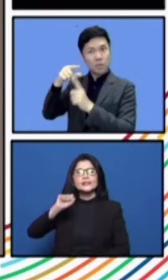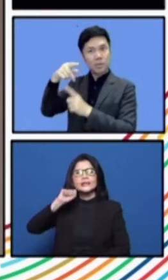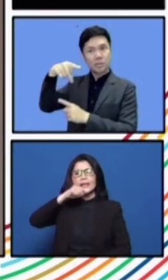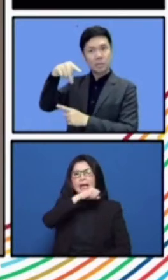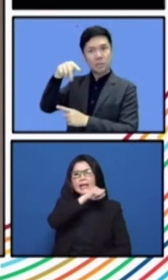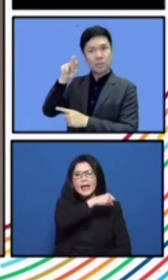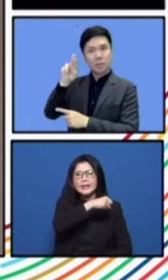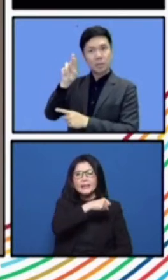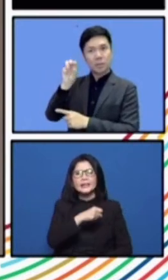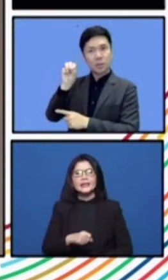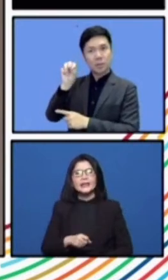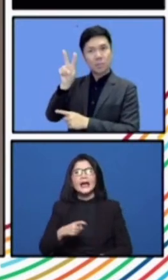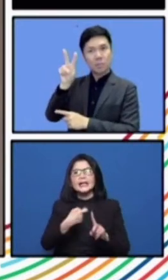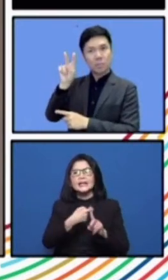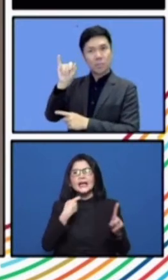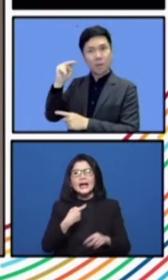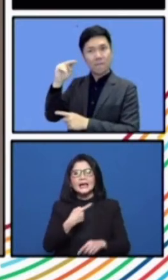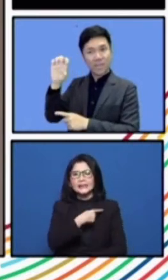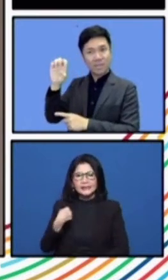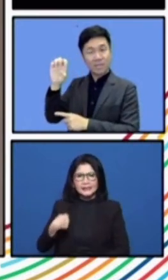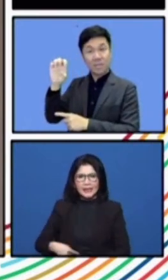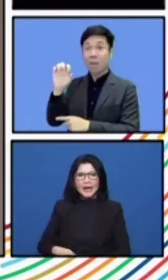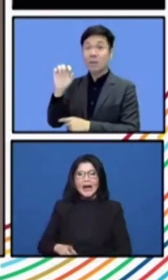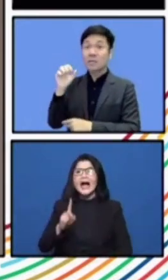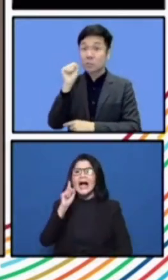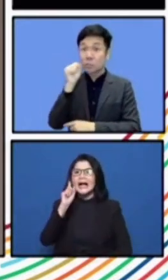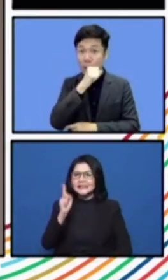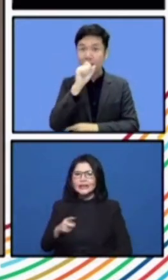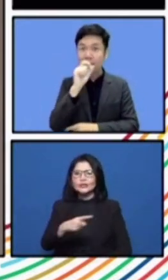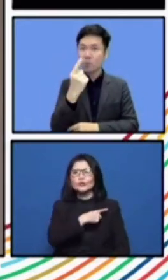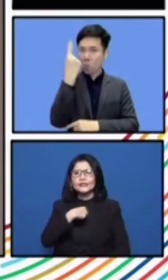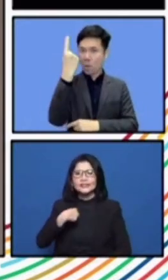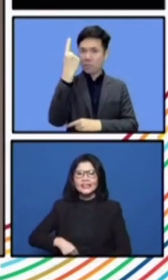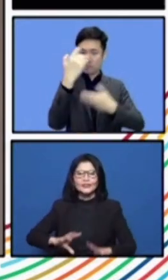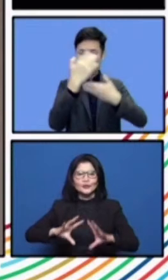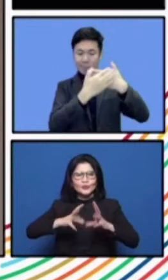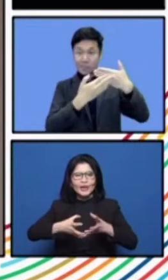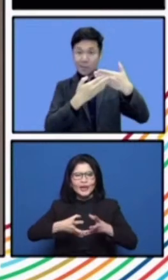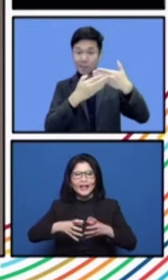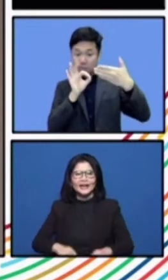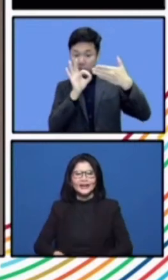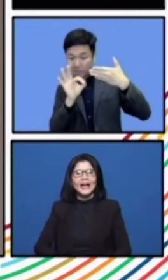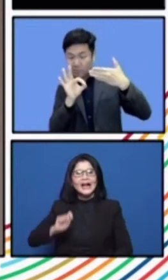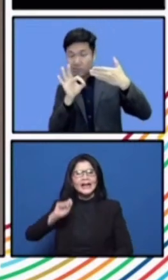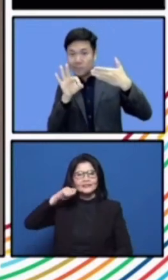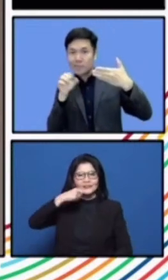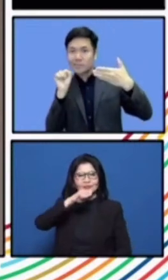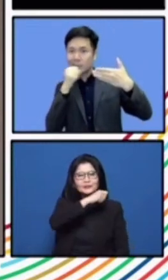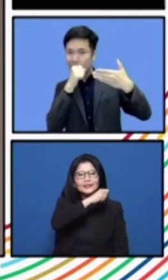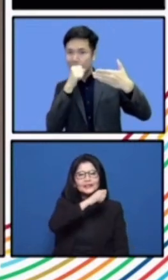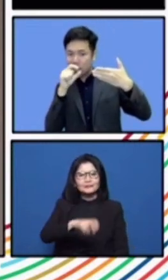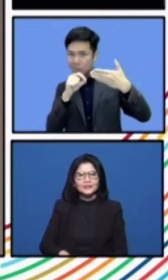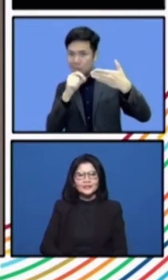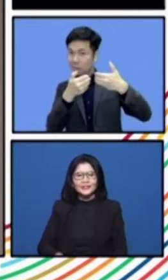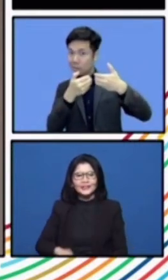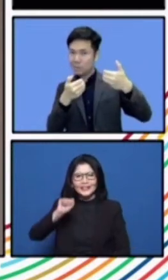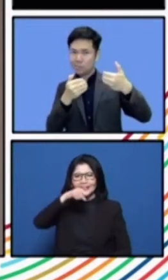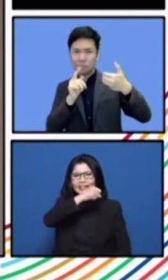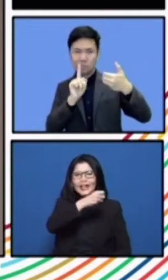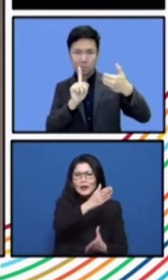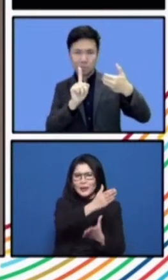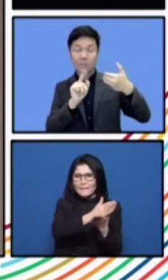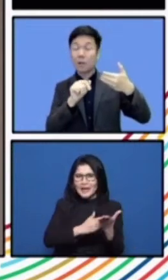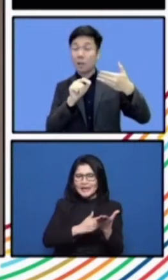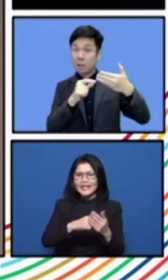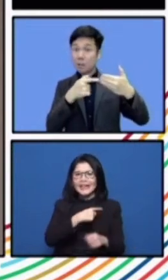in the world Taiwan is an inalienable part of the territory of China and the government of the People's Republic of